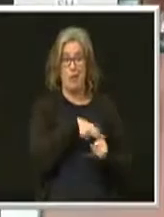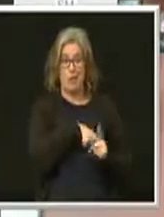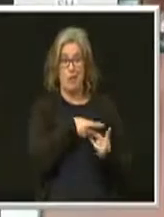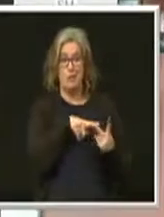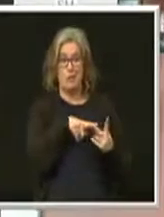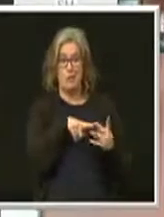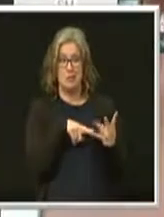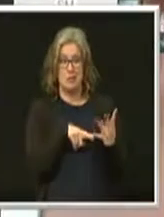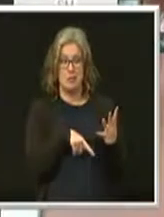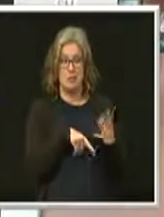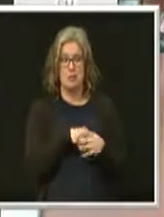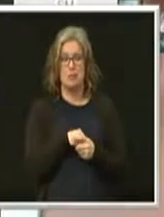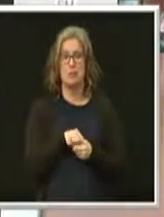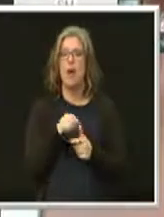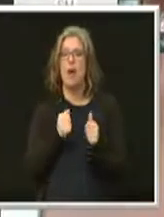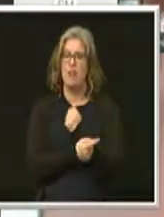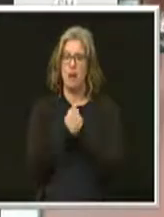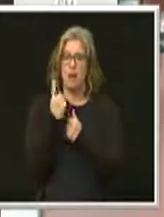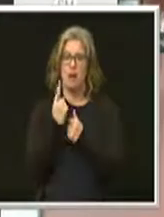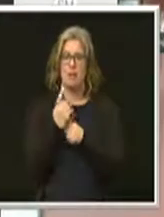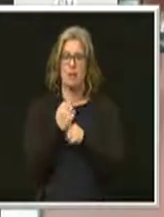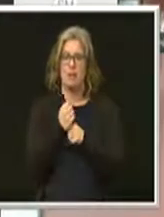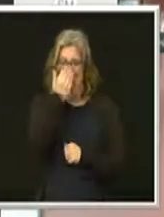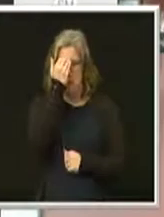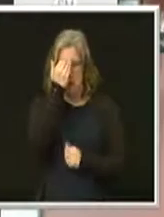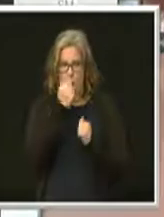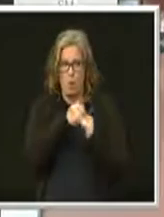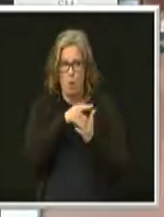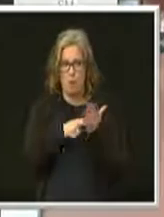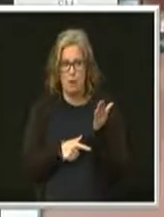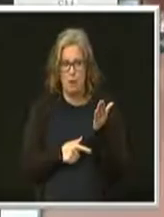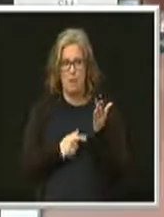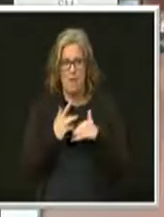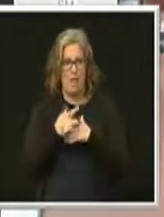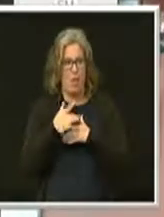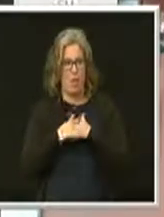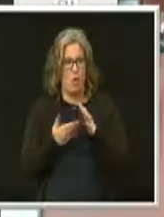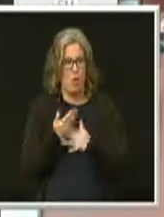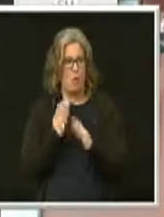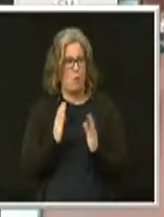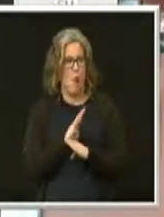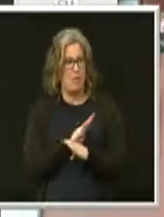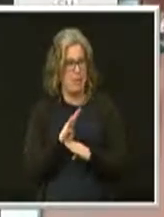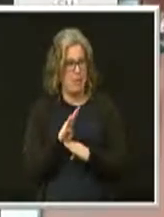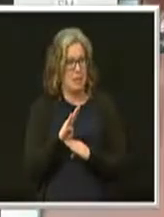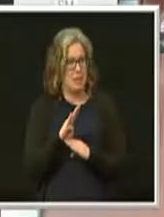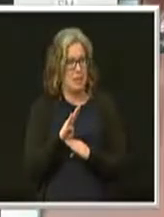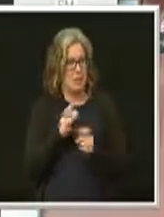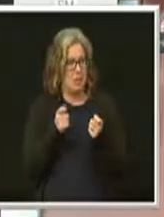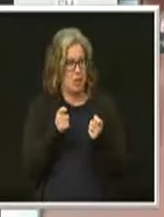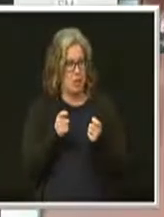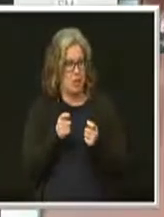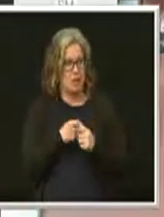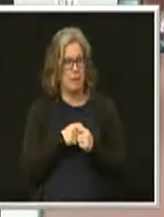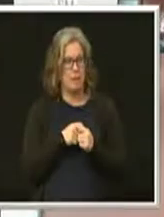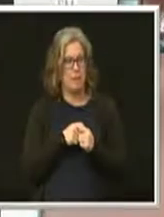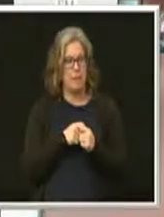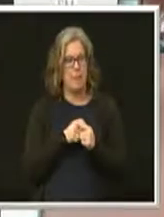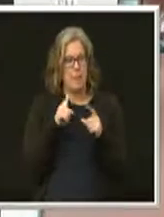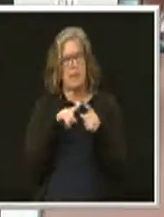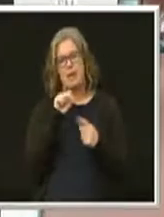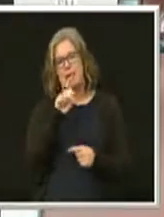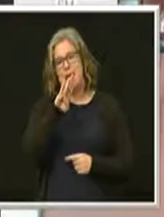they're on there. So everybody get familiar with what is available through the Small Business Administration. You can